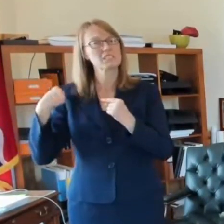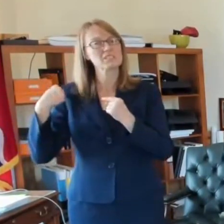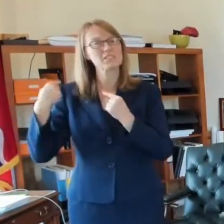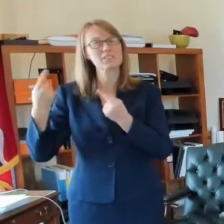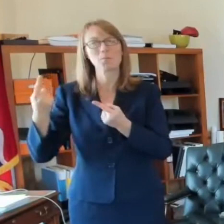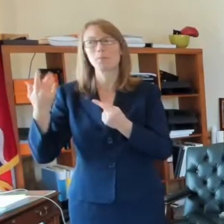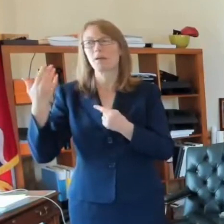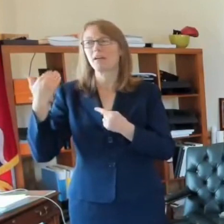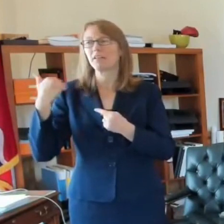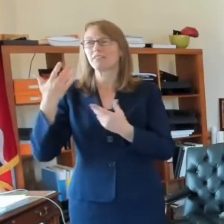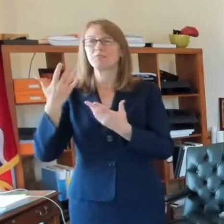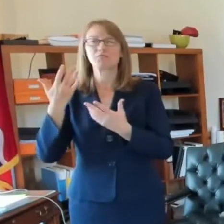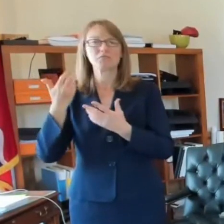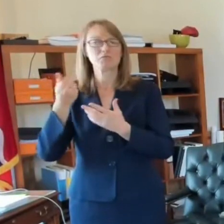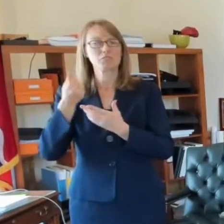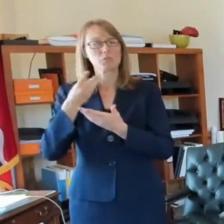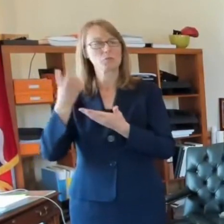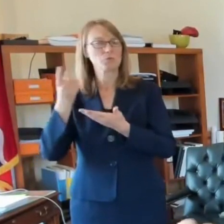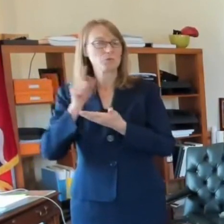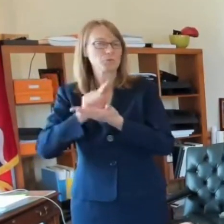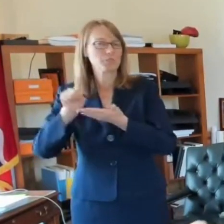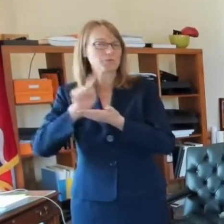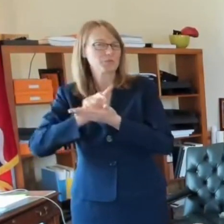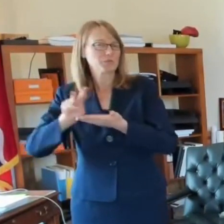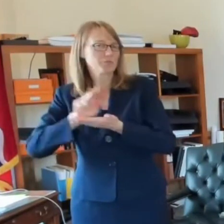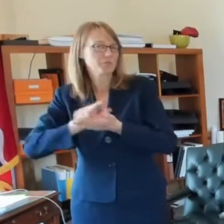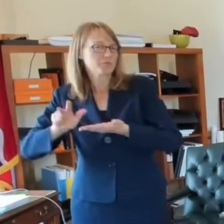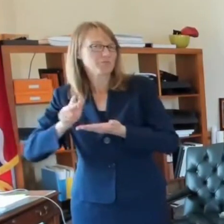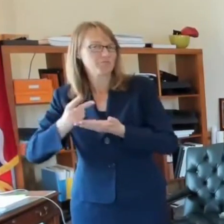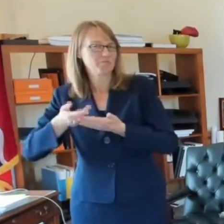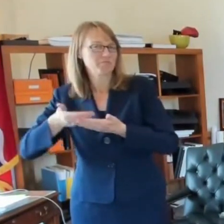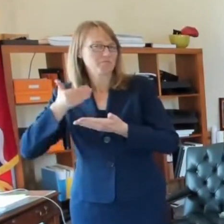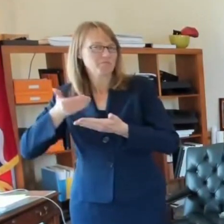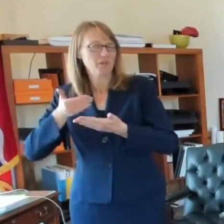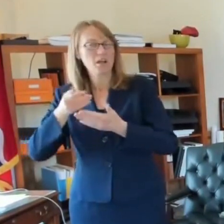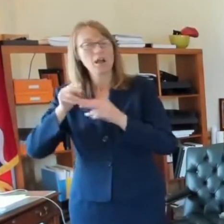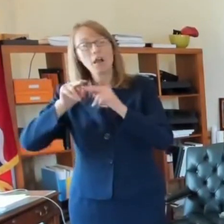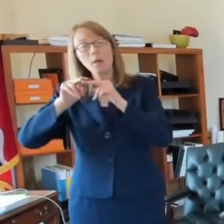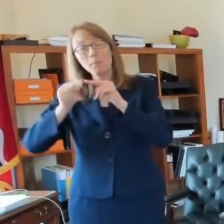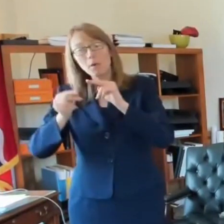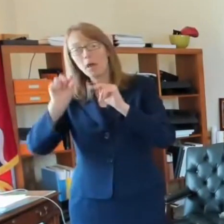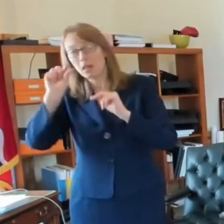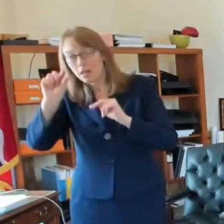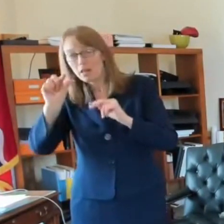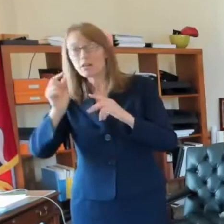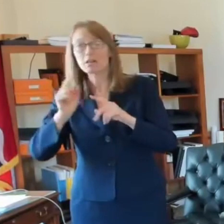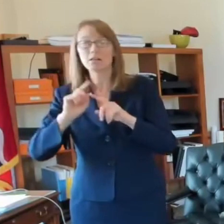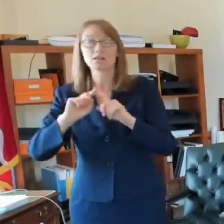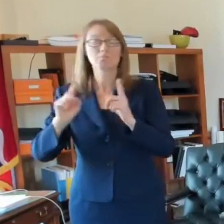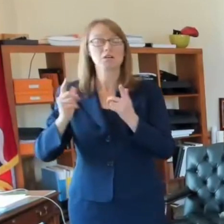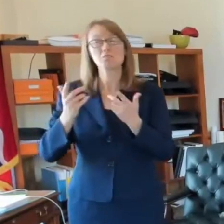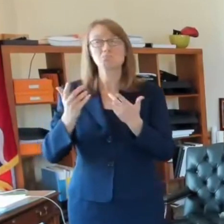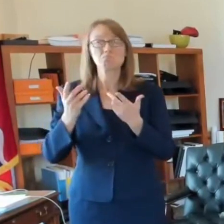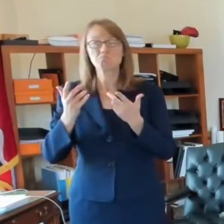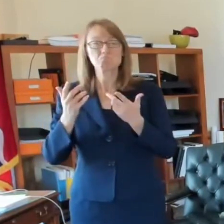the last couple of weeks. Down a tad, but not